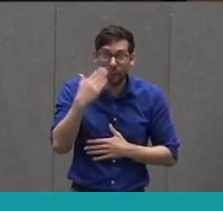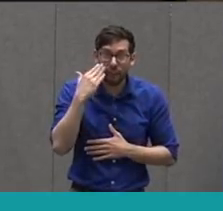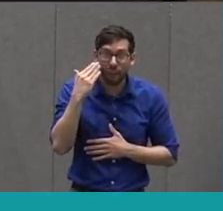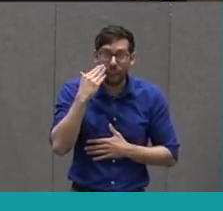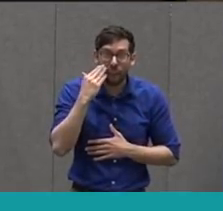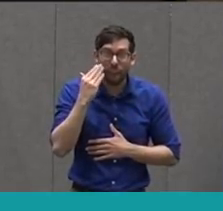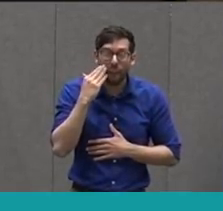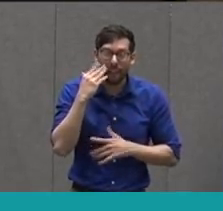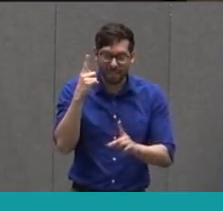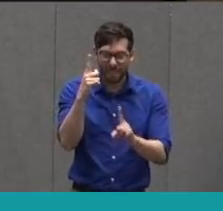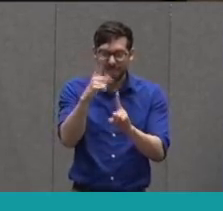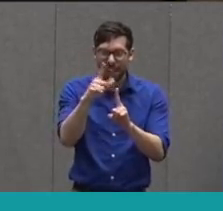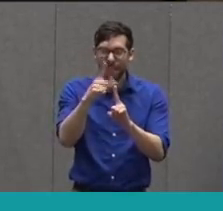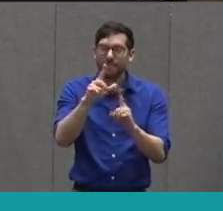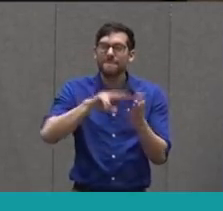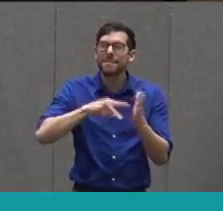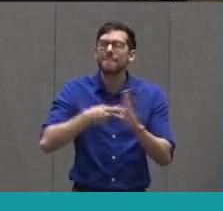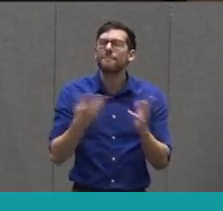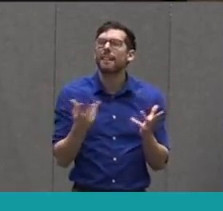mean?